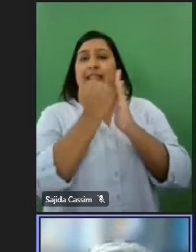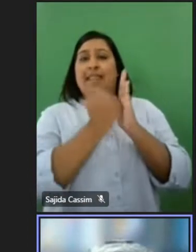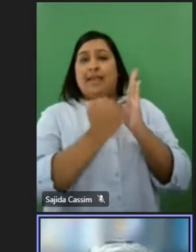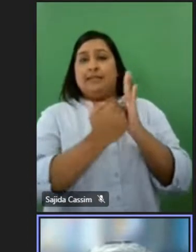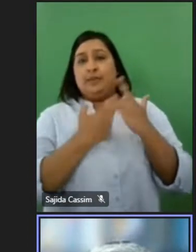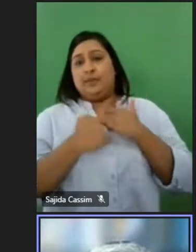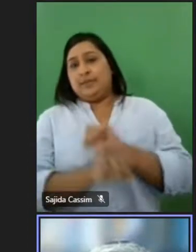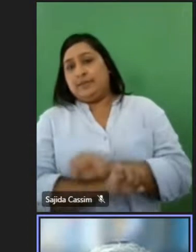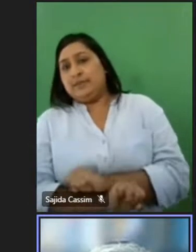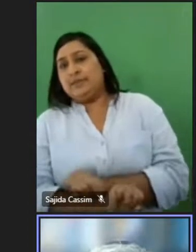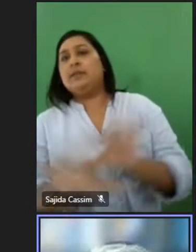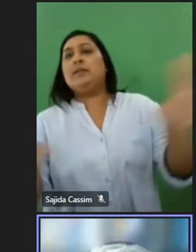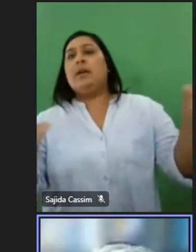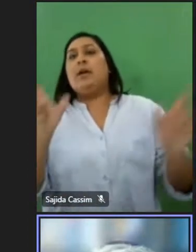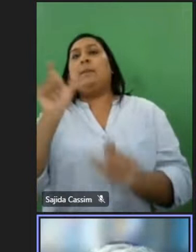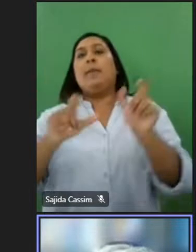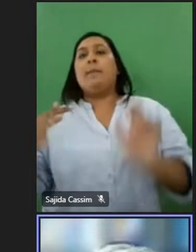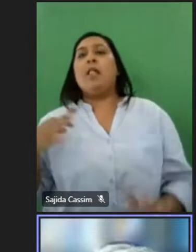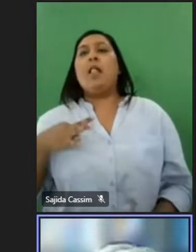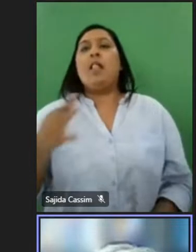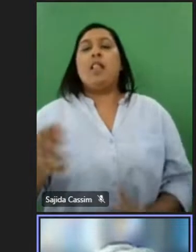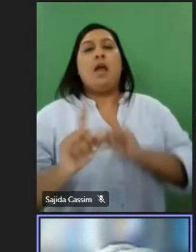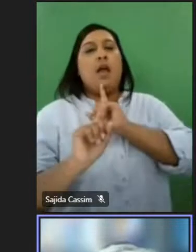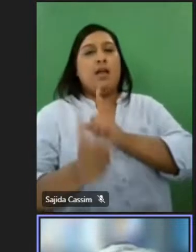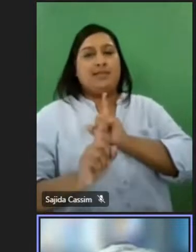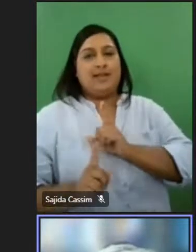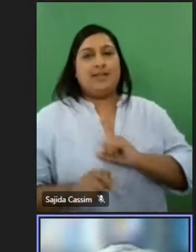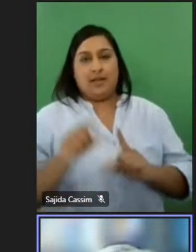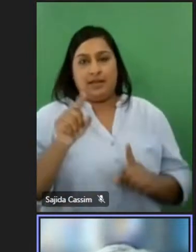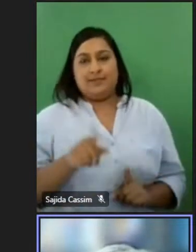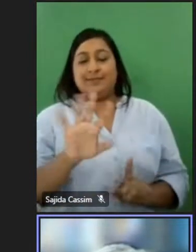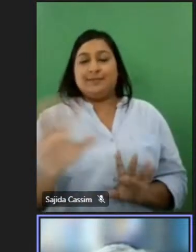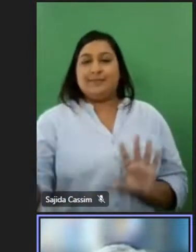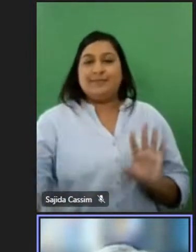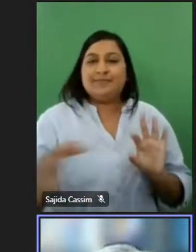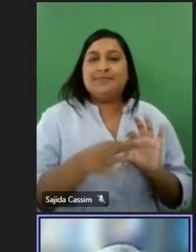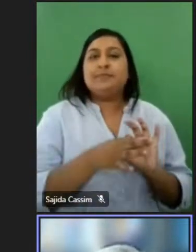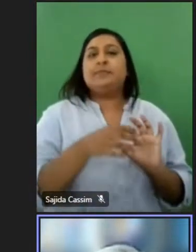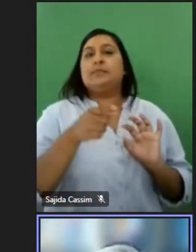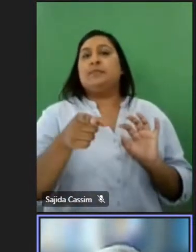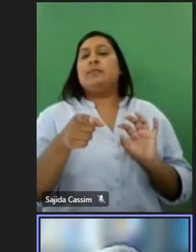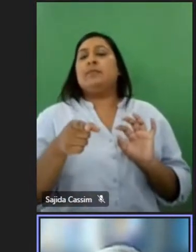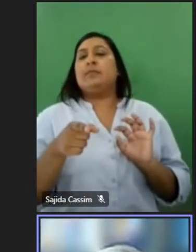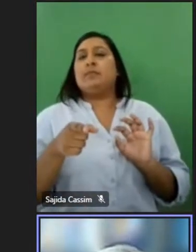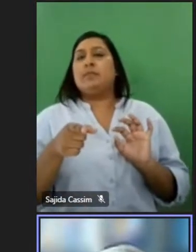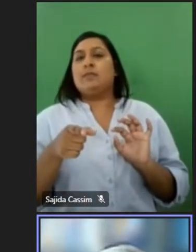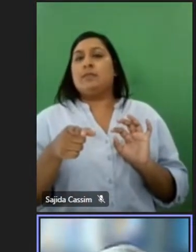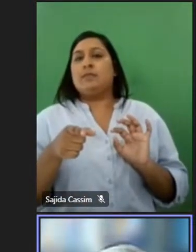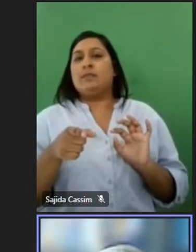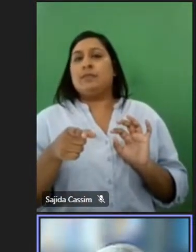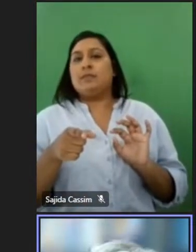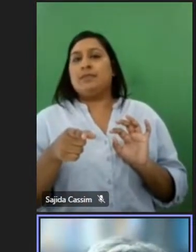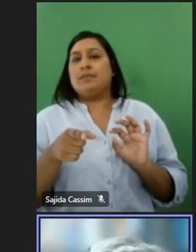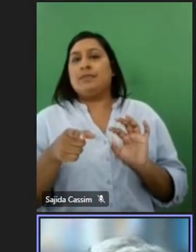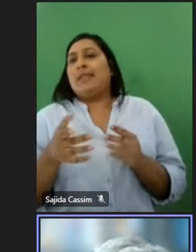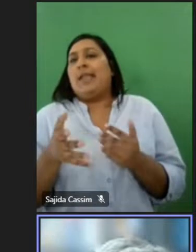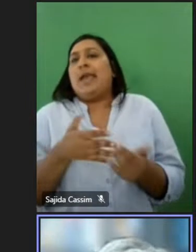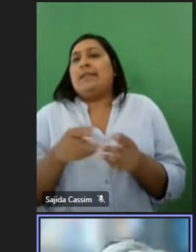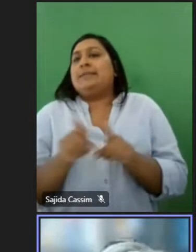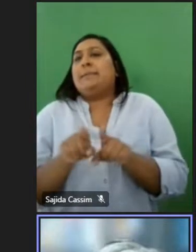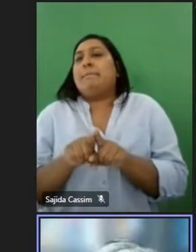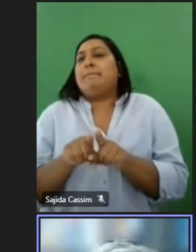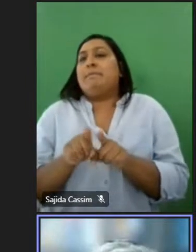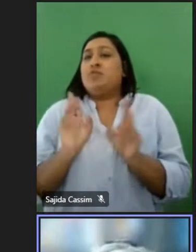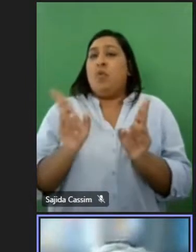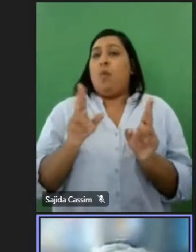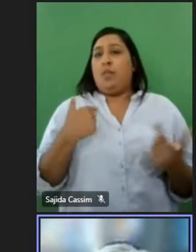survey, and this obviously has some associated weaknesses with, as any survey would, and also when